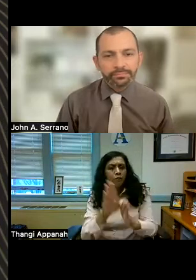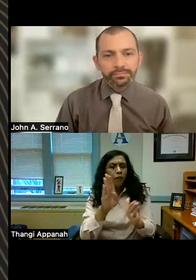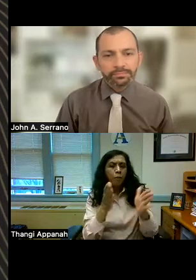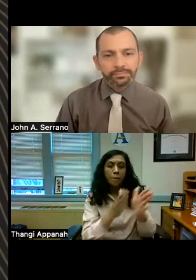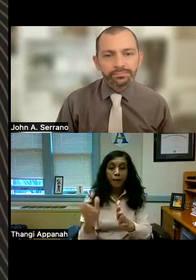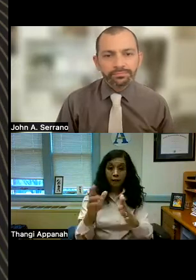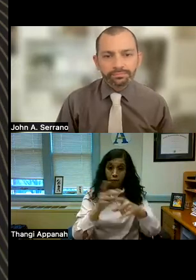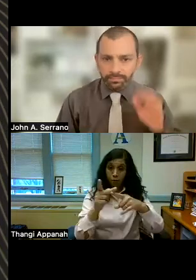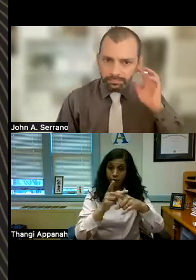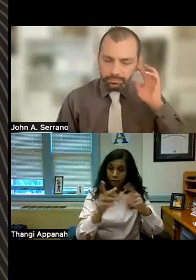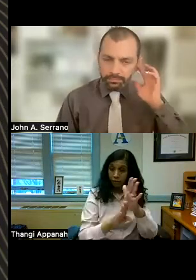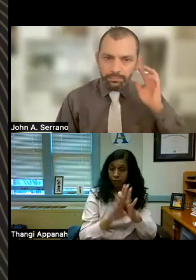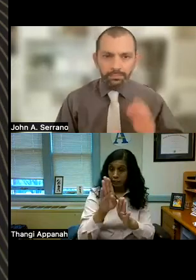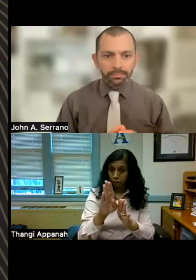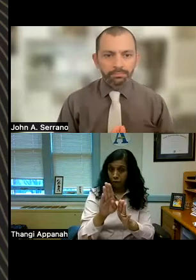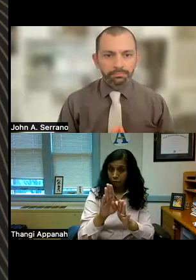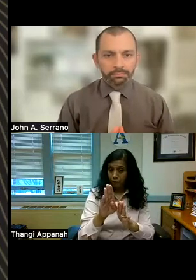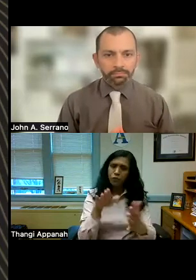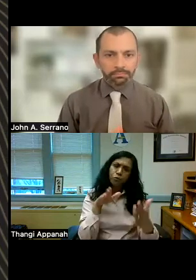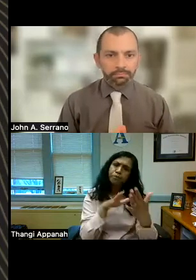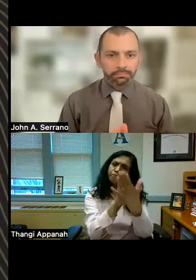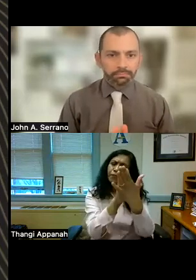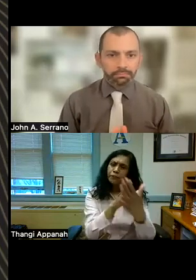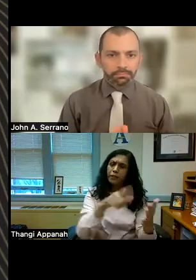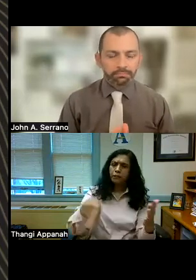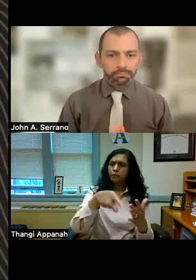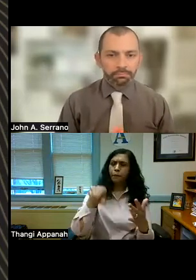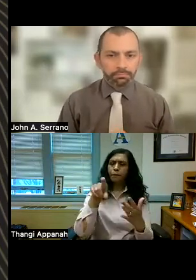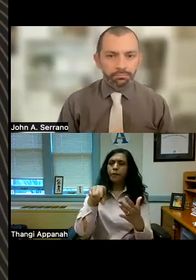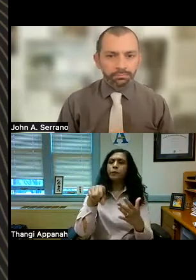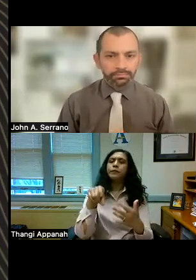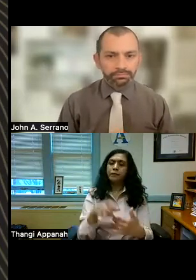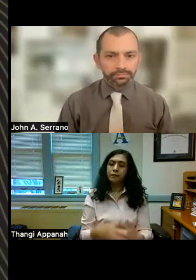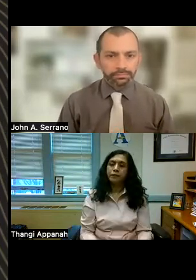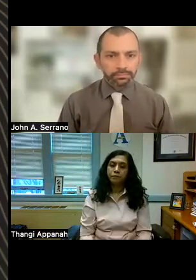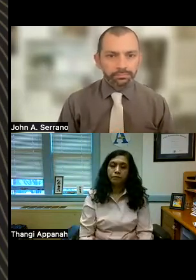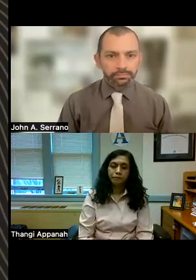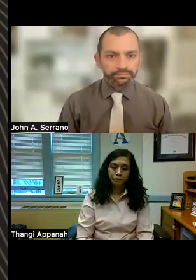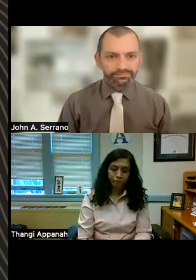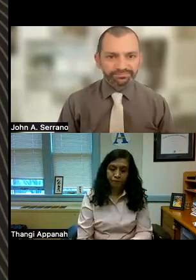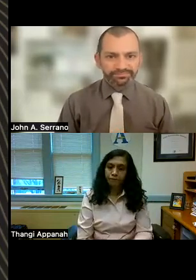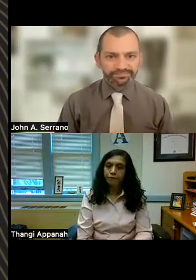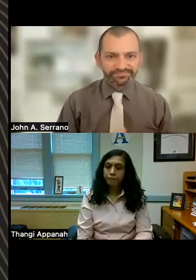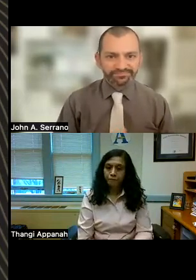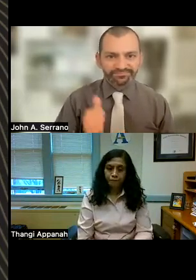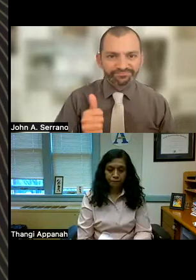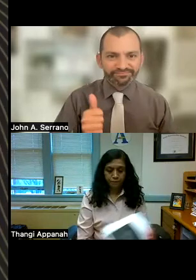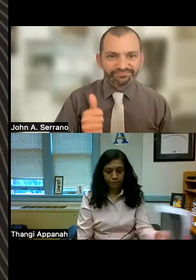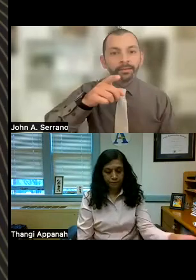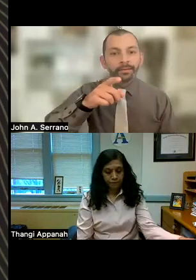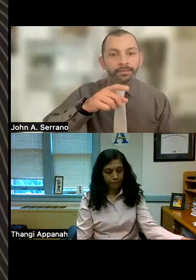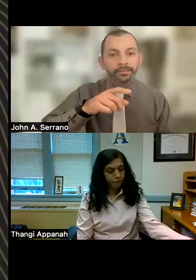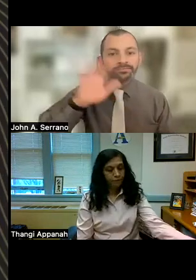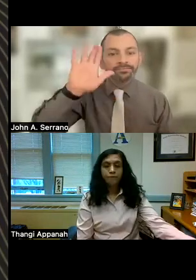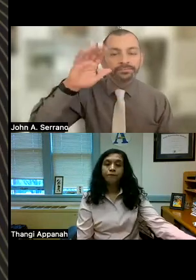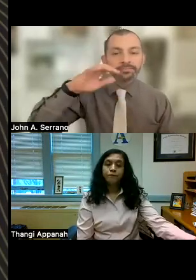And then we'll share how to develop a professional development based on student needs.